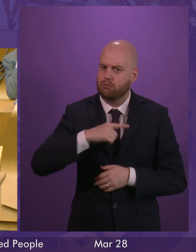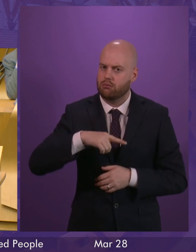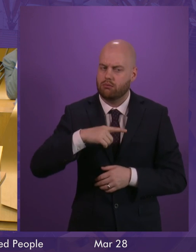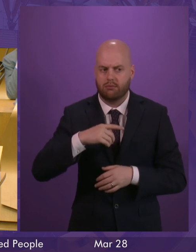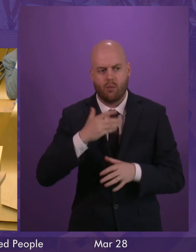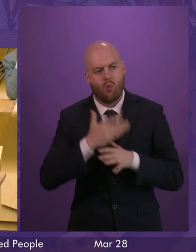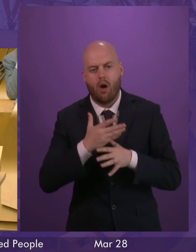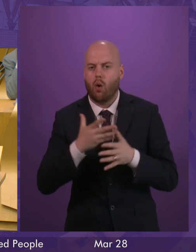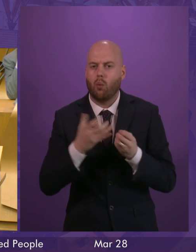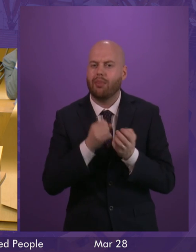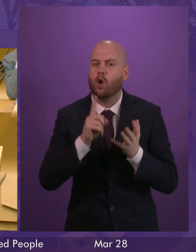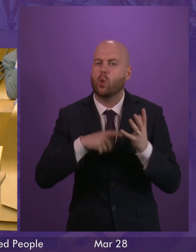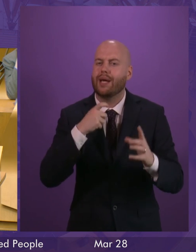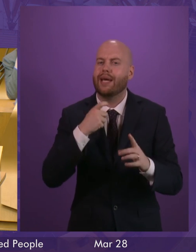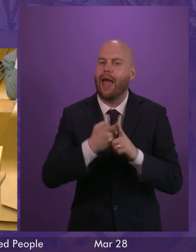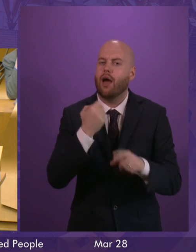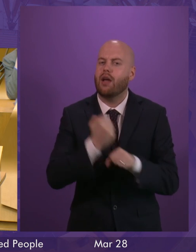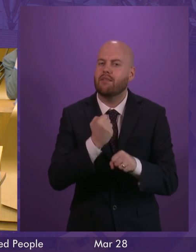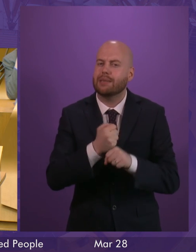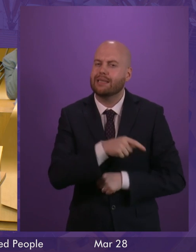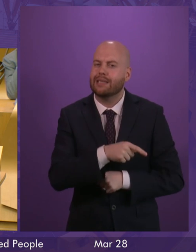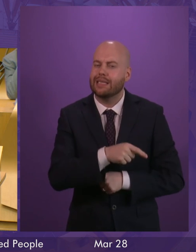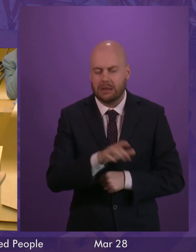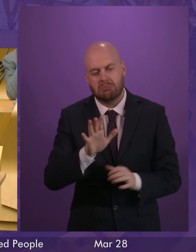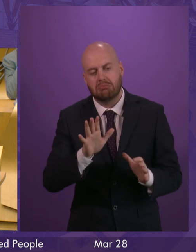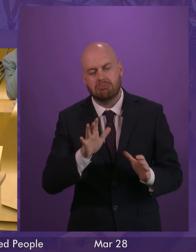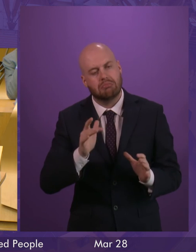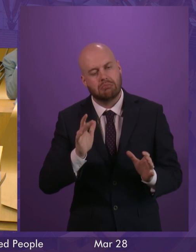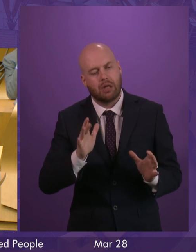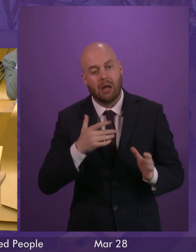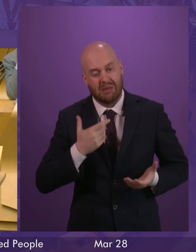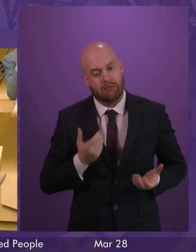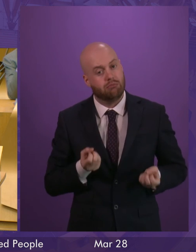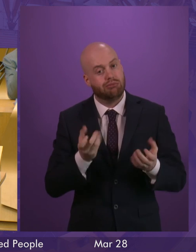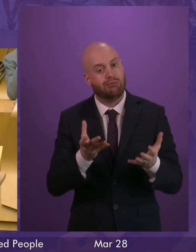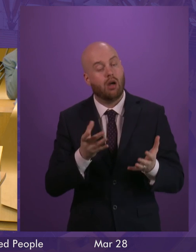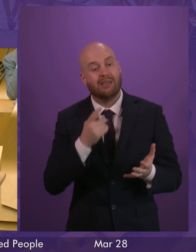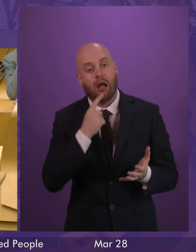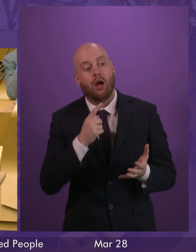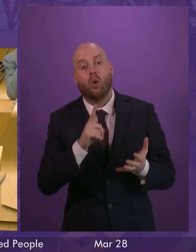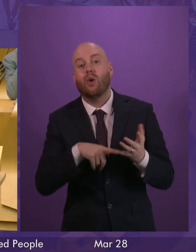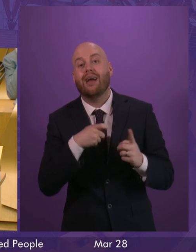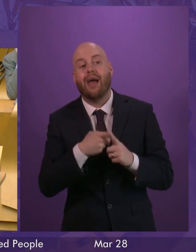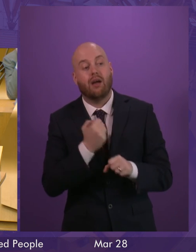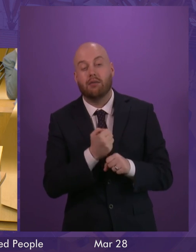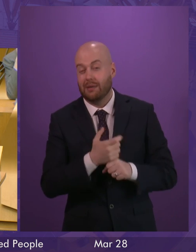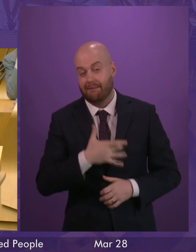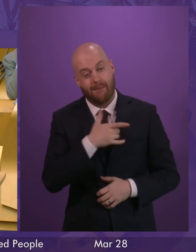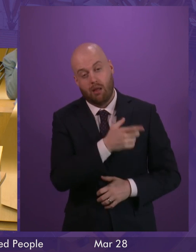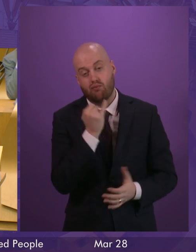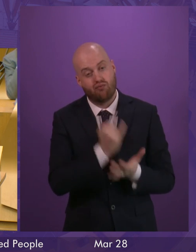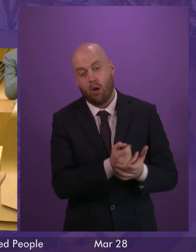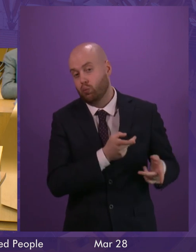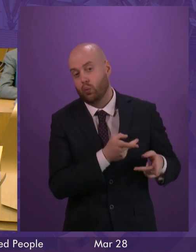government, not letting ideology get in the way. I will, of course, make the point that where we think the UK government is taking the wrong course in relation